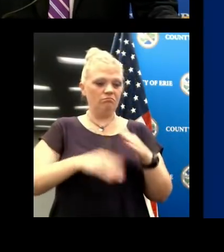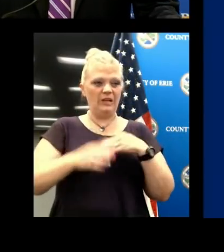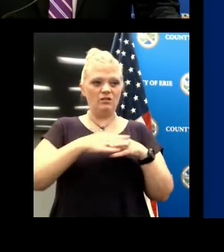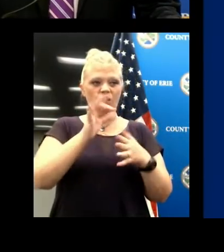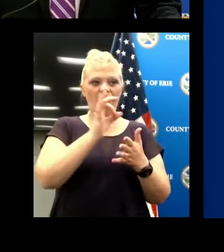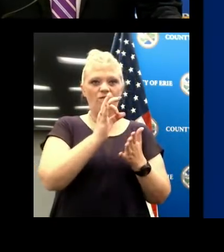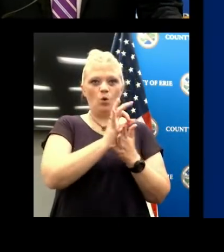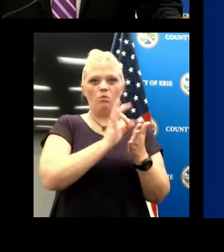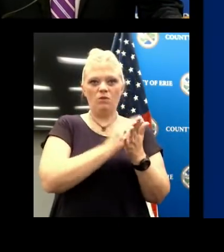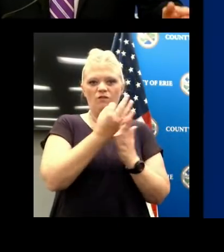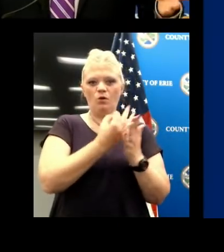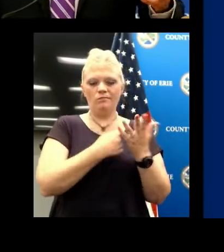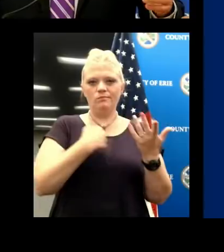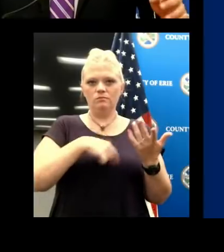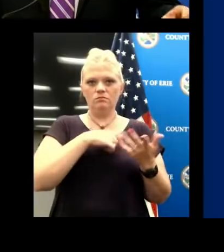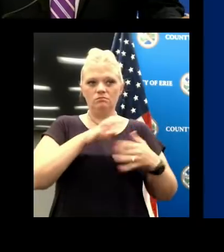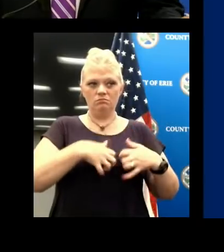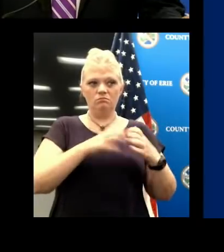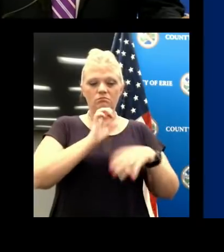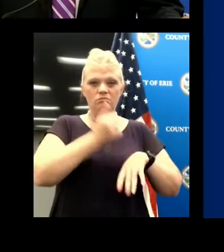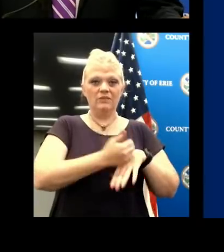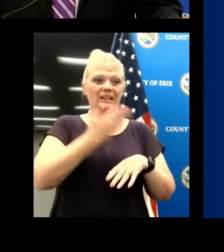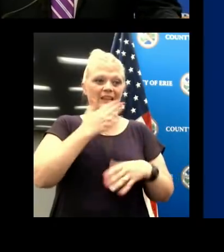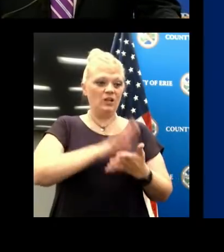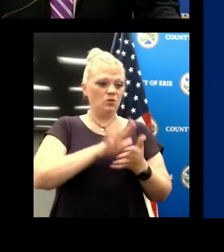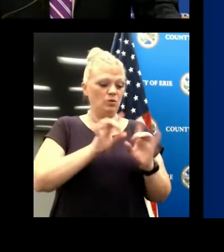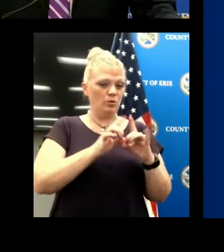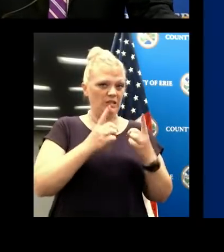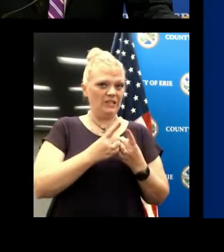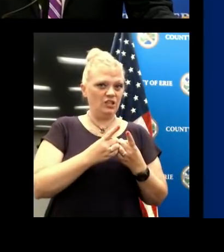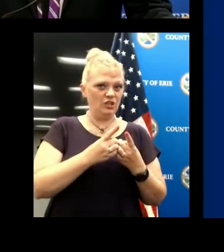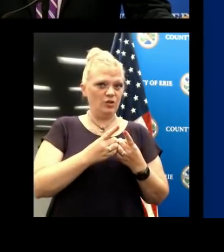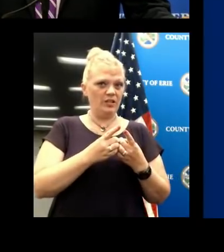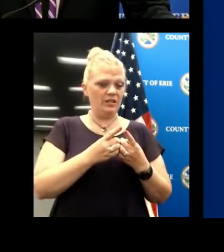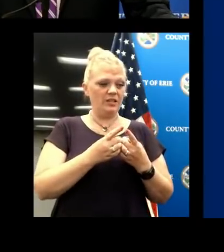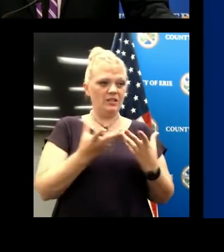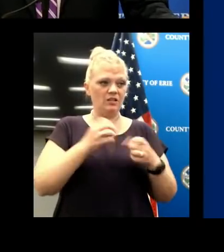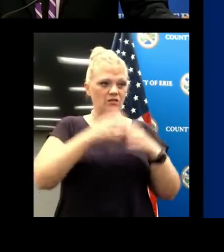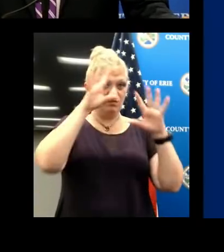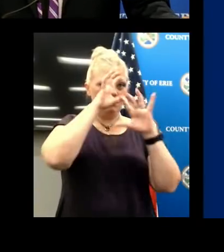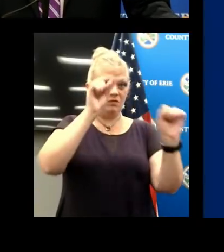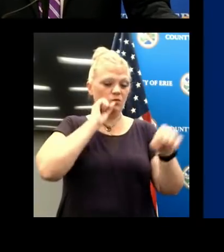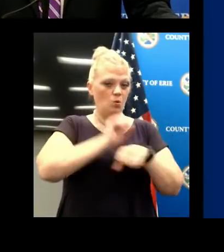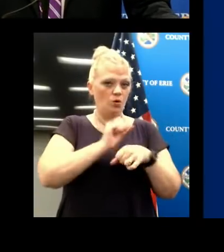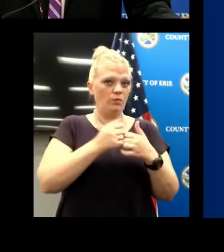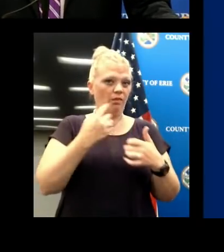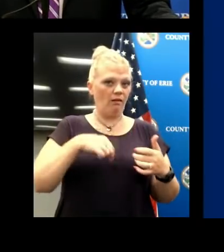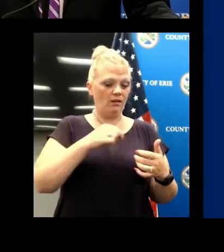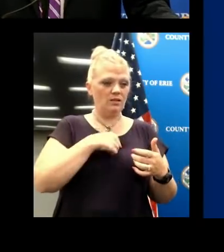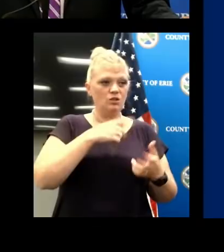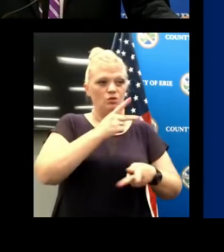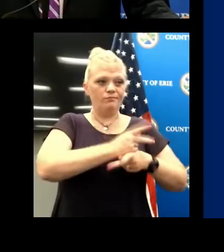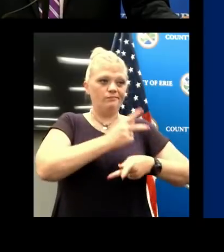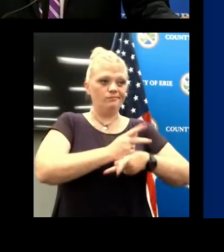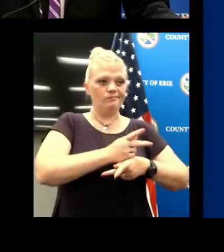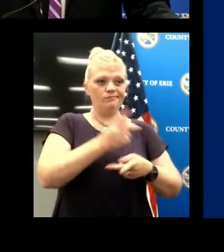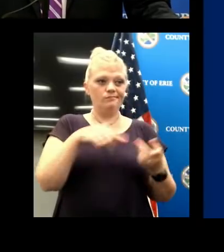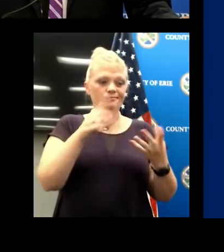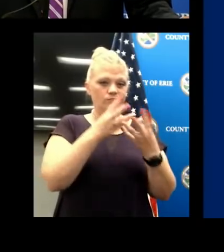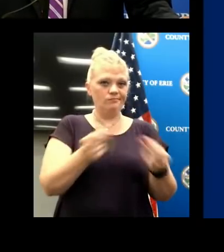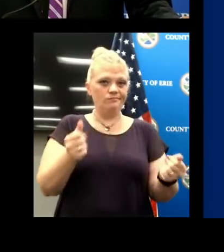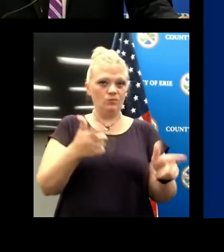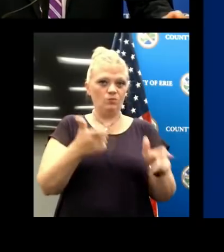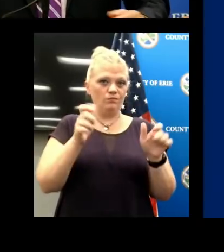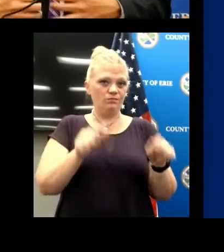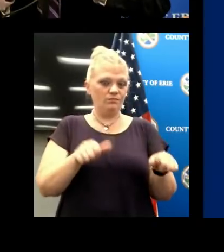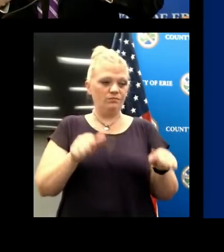that we have in place. I want to thank the school districts, including the superintendents, for working with us to address this and to resolve it as quickly